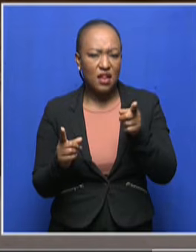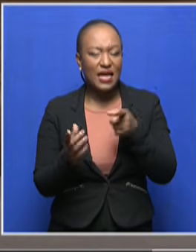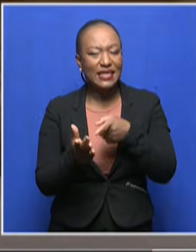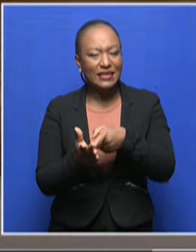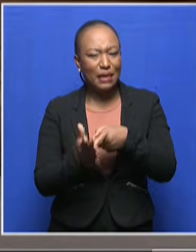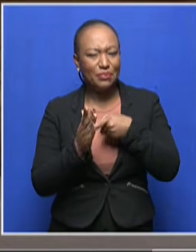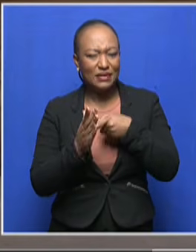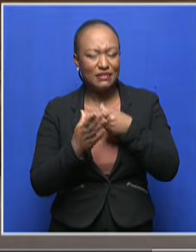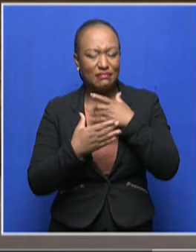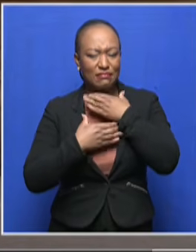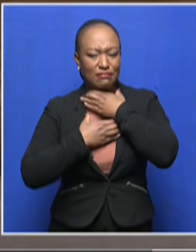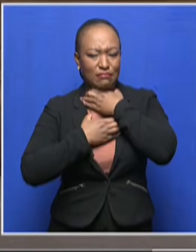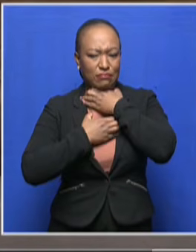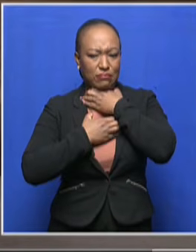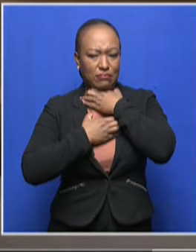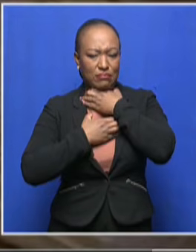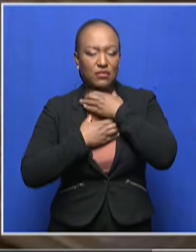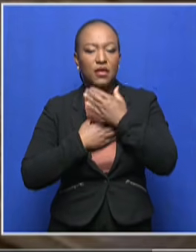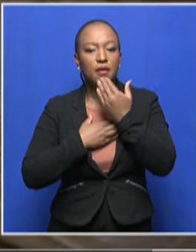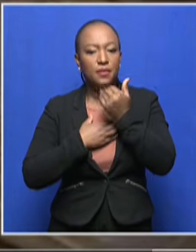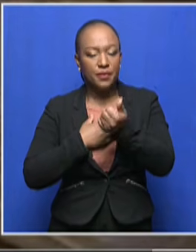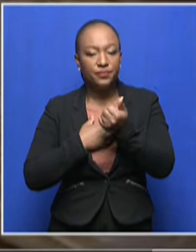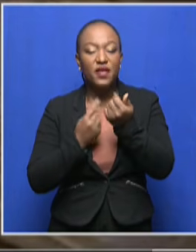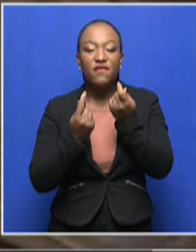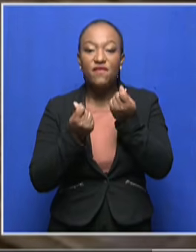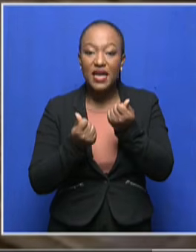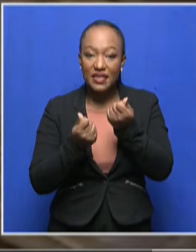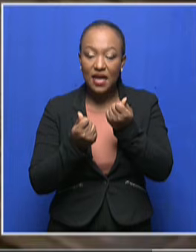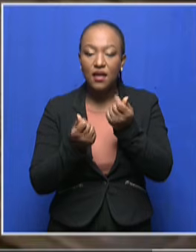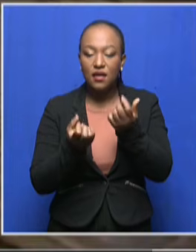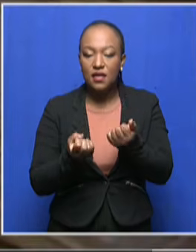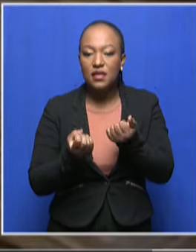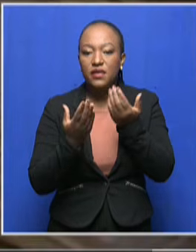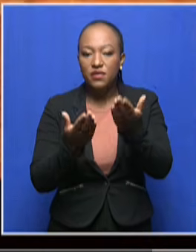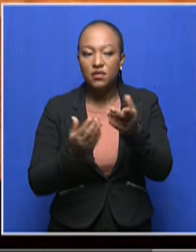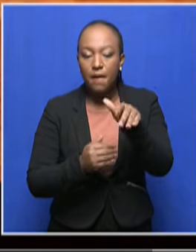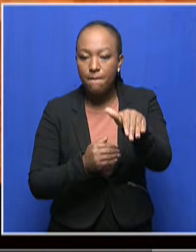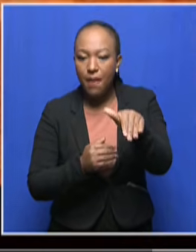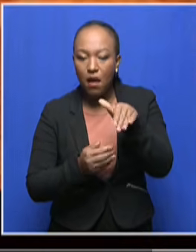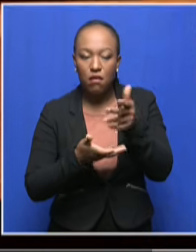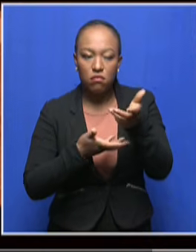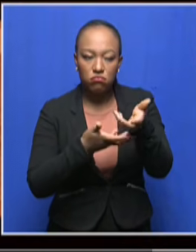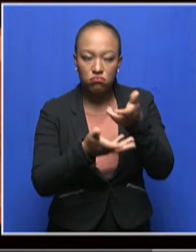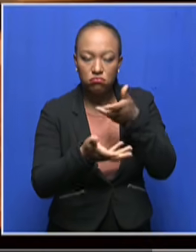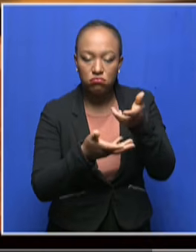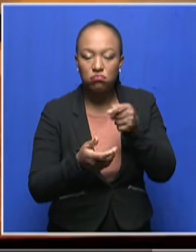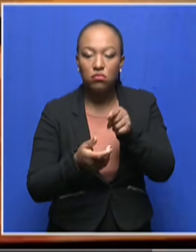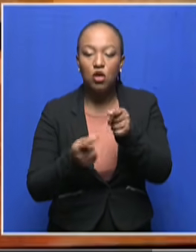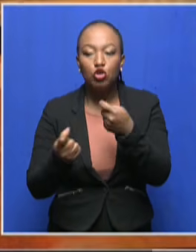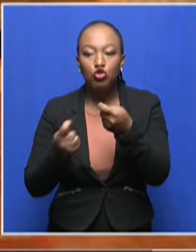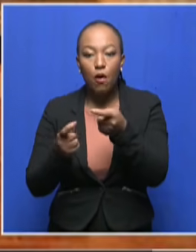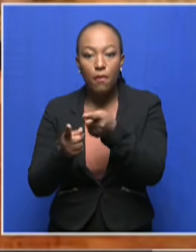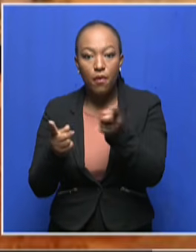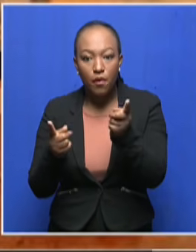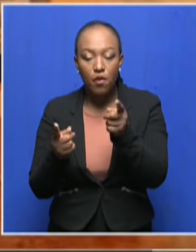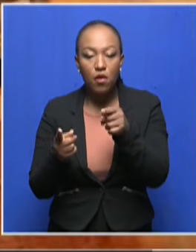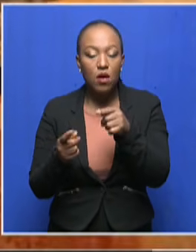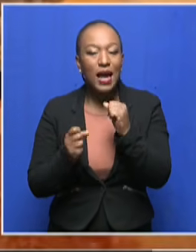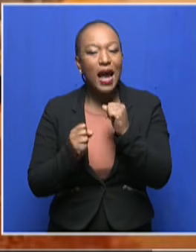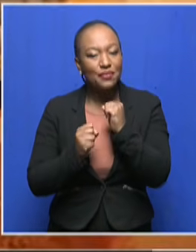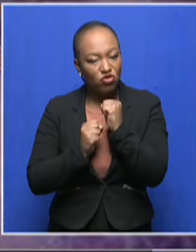position, please chat to your financial services provider, chat to your bank, chat to your retailer, say to them, listen, you're struggling,